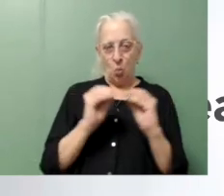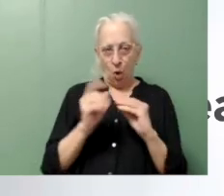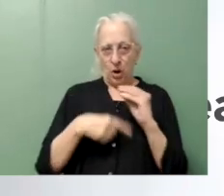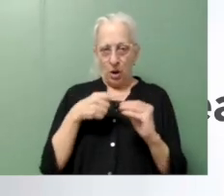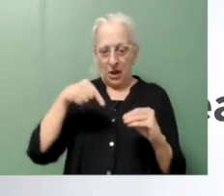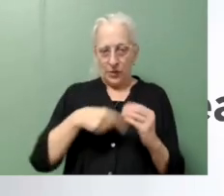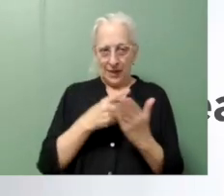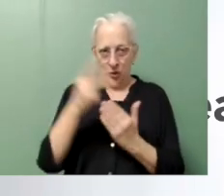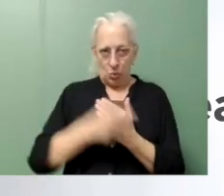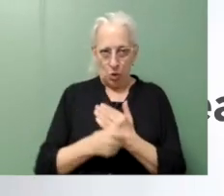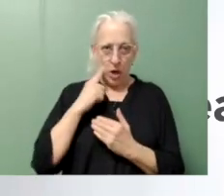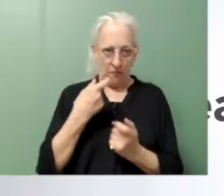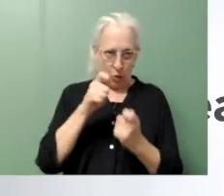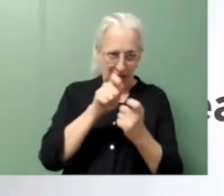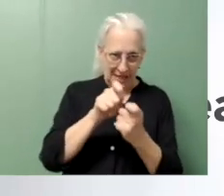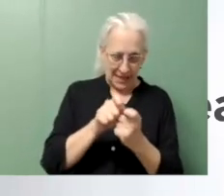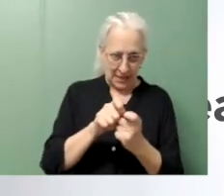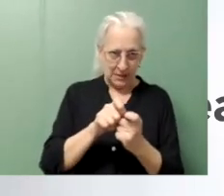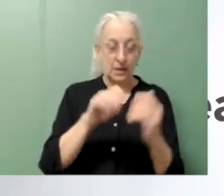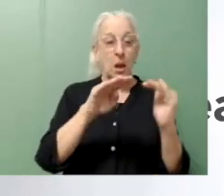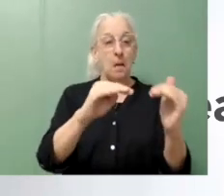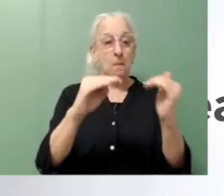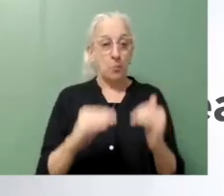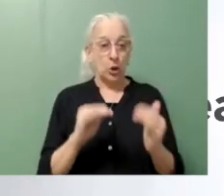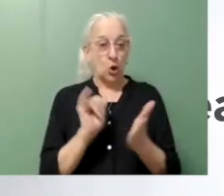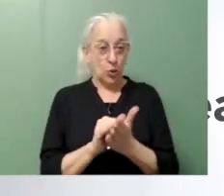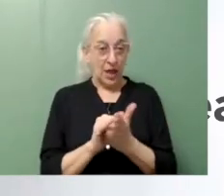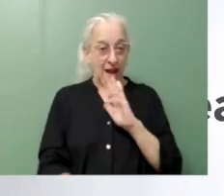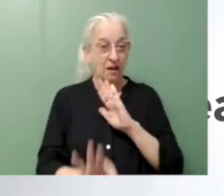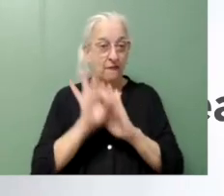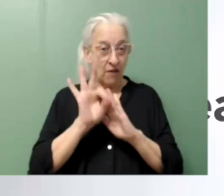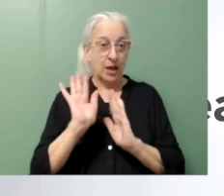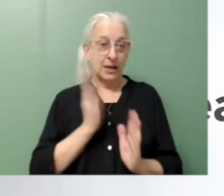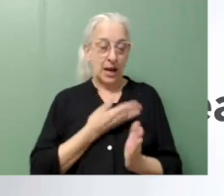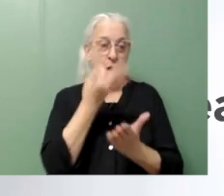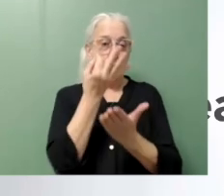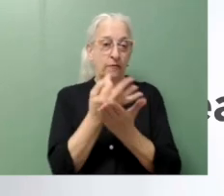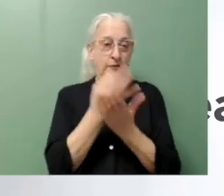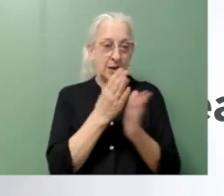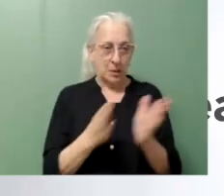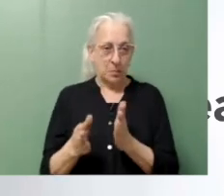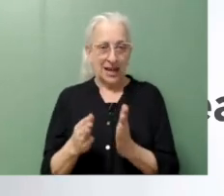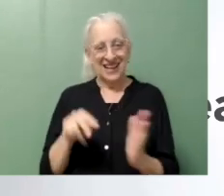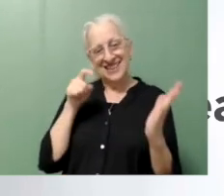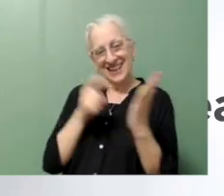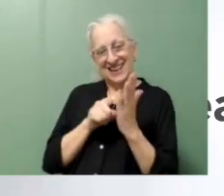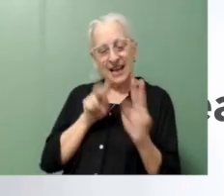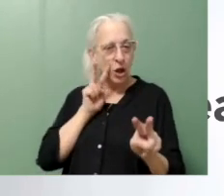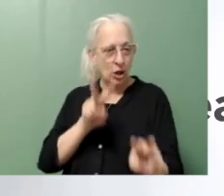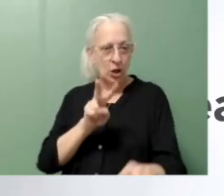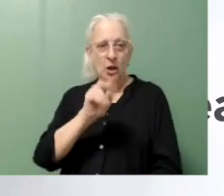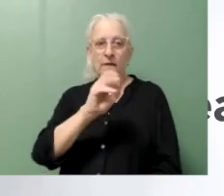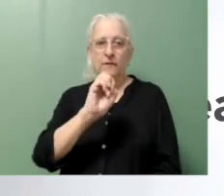details. Below that, find our funding plans. Click View to access